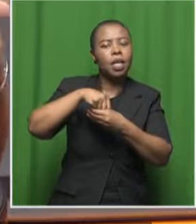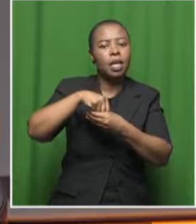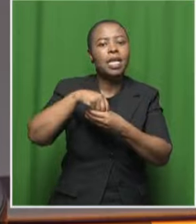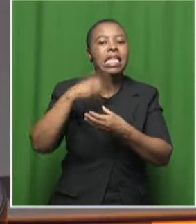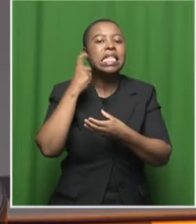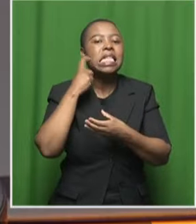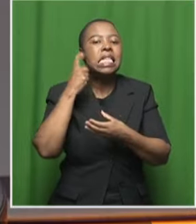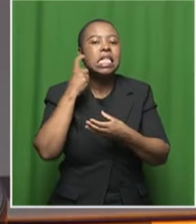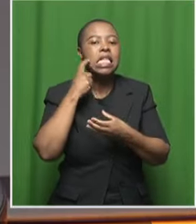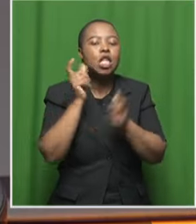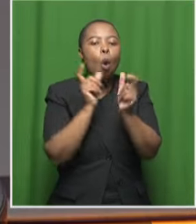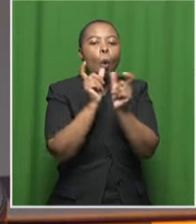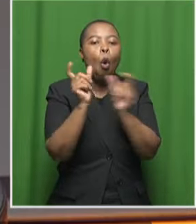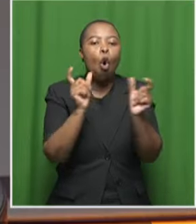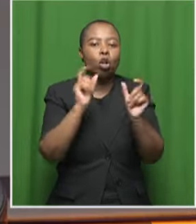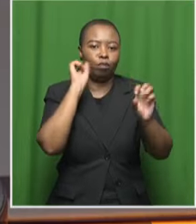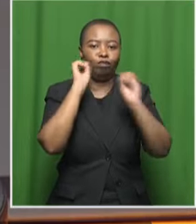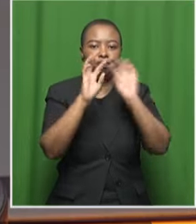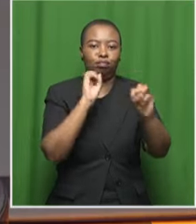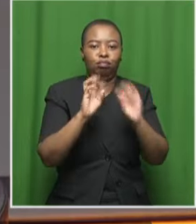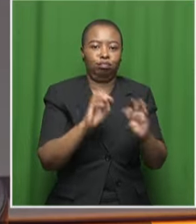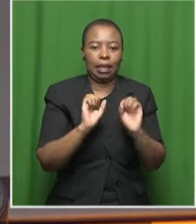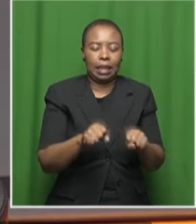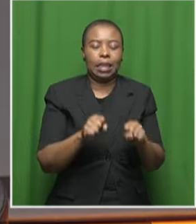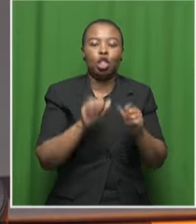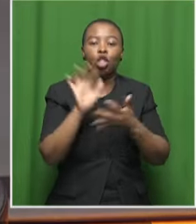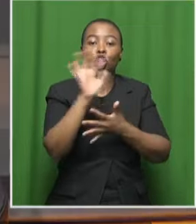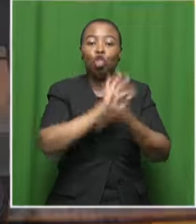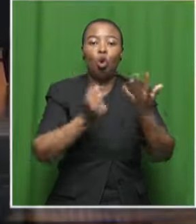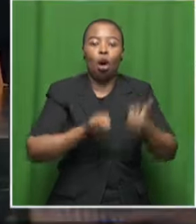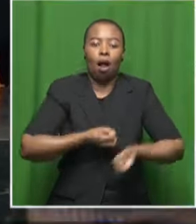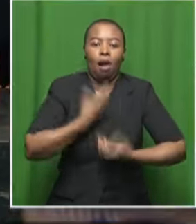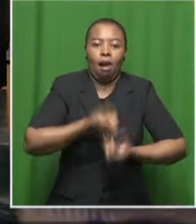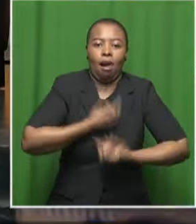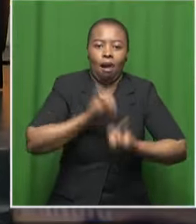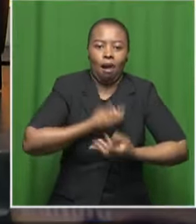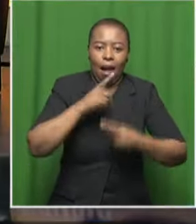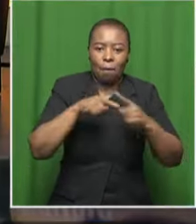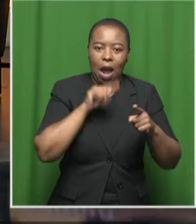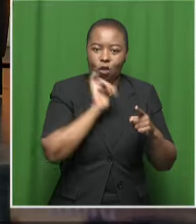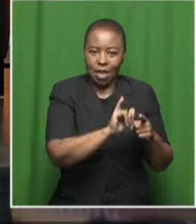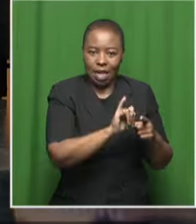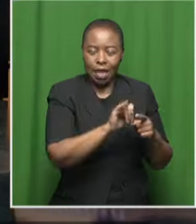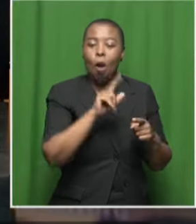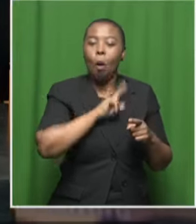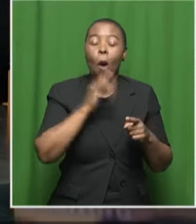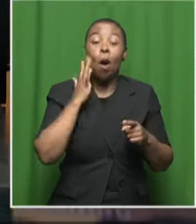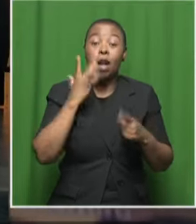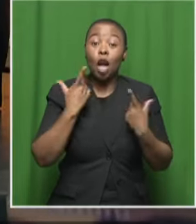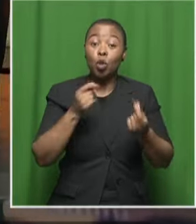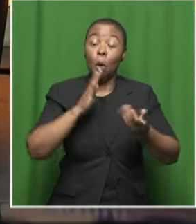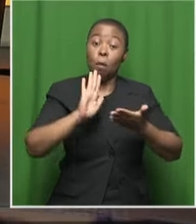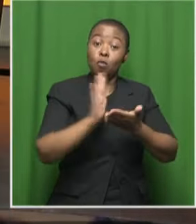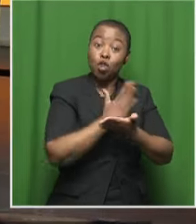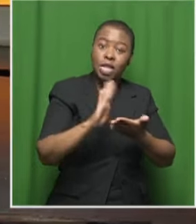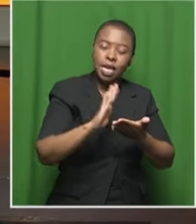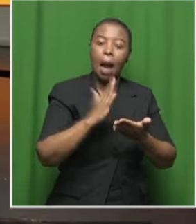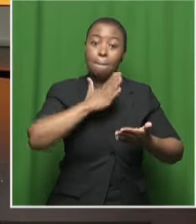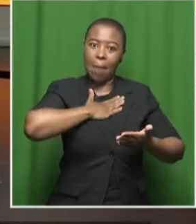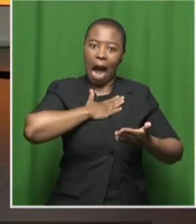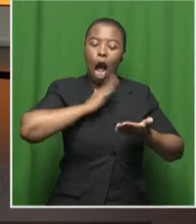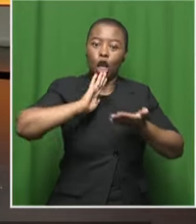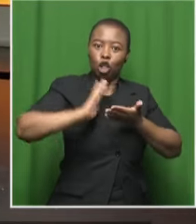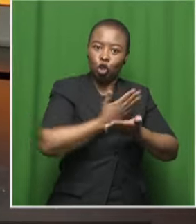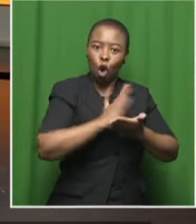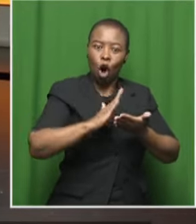easier to put into words and have a storytelling about them. Because sometimes when I make music, if I'm making my song, I